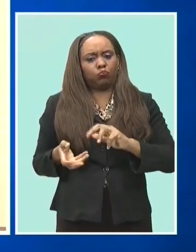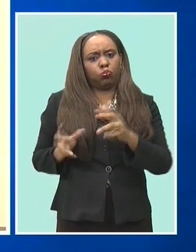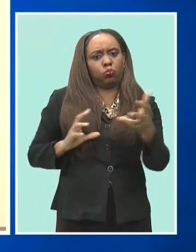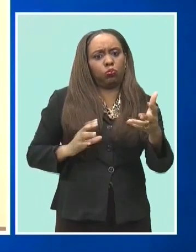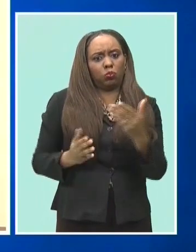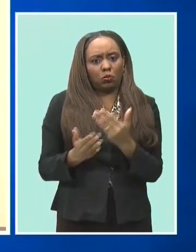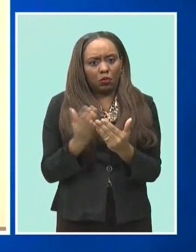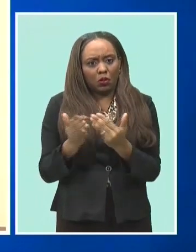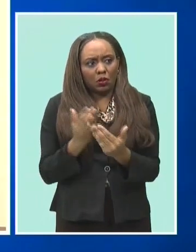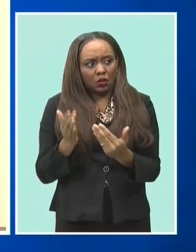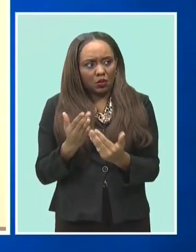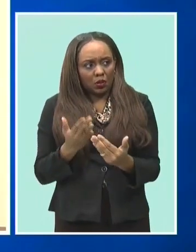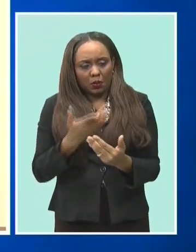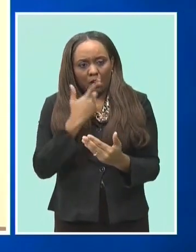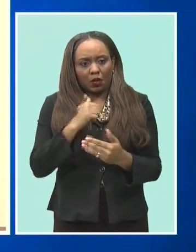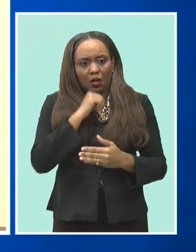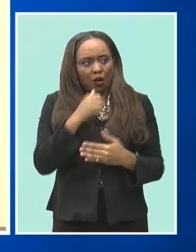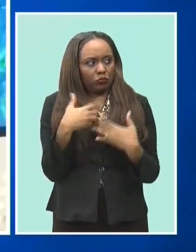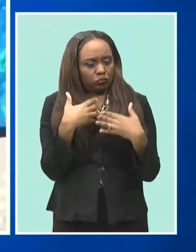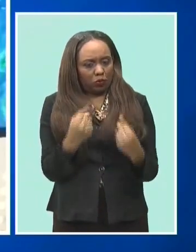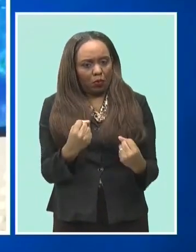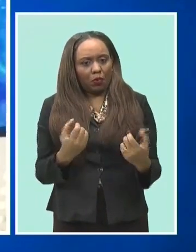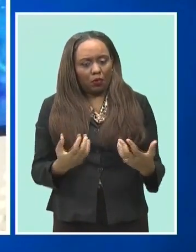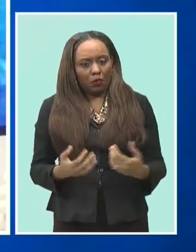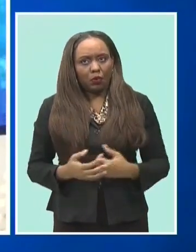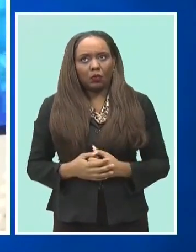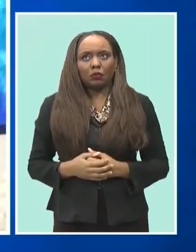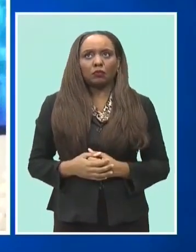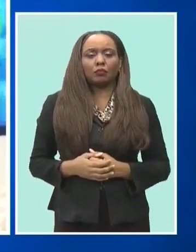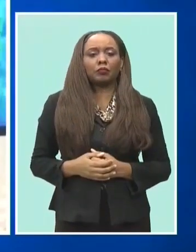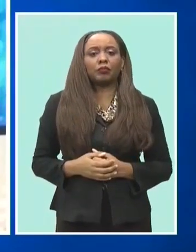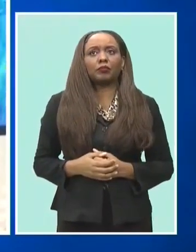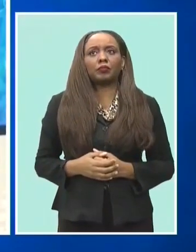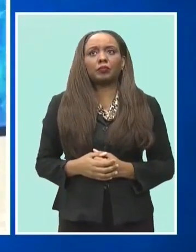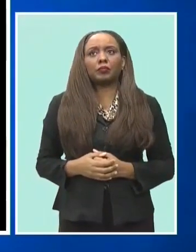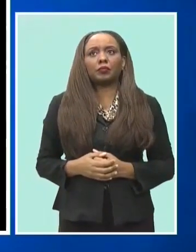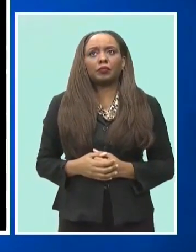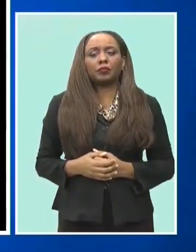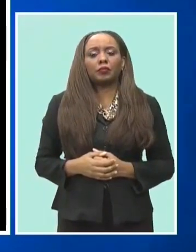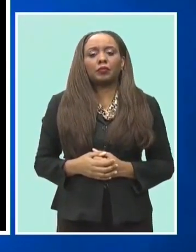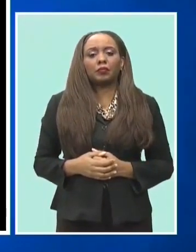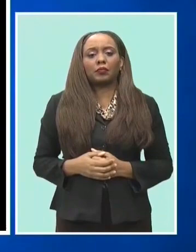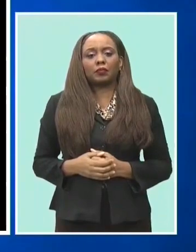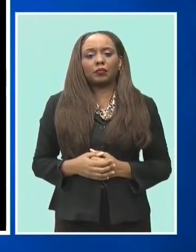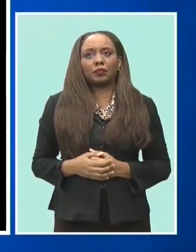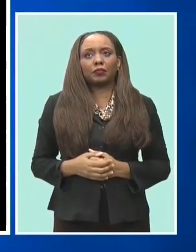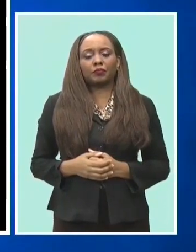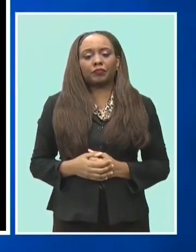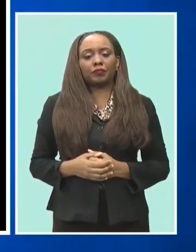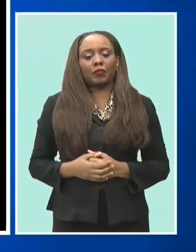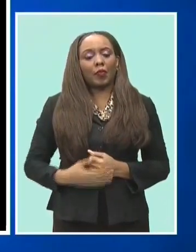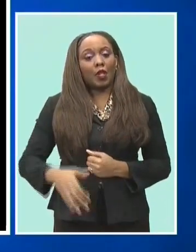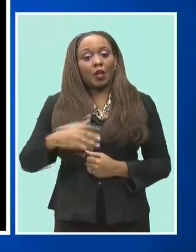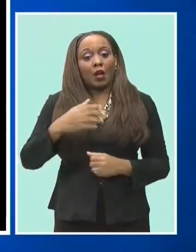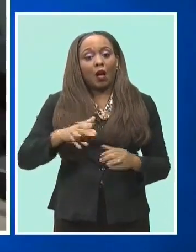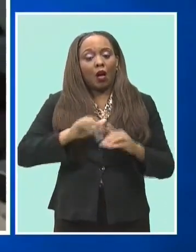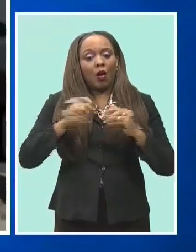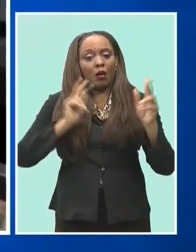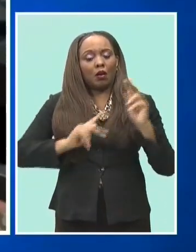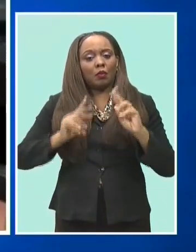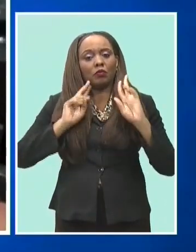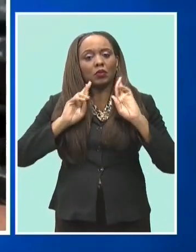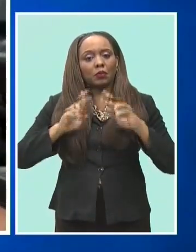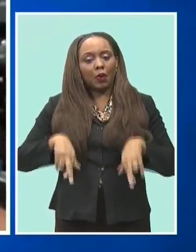storms that may be affecting the Abaco areas. NEMA has been criticized in the past for its response to major storms. However,